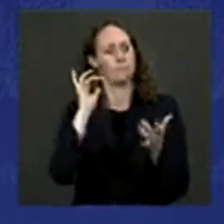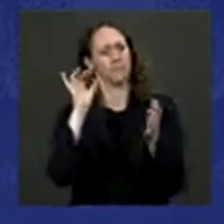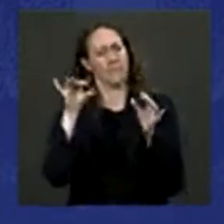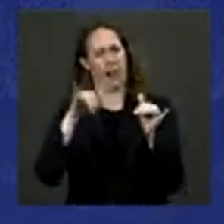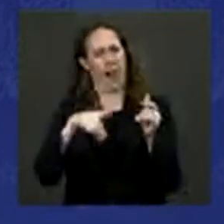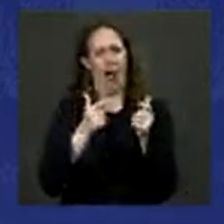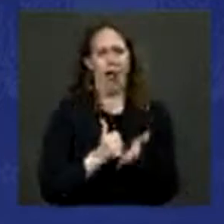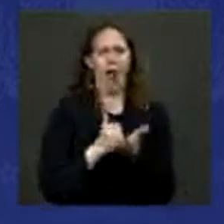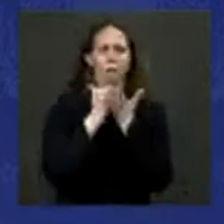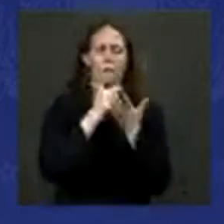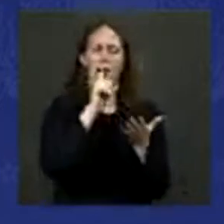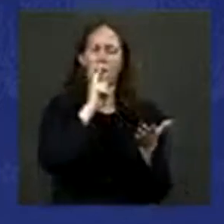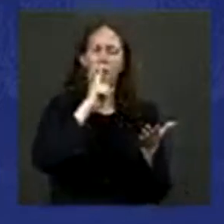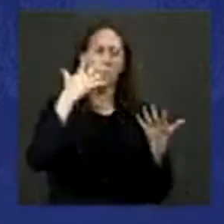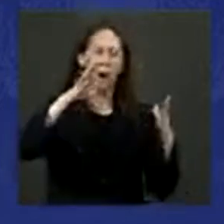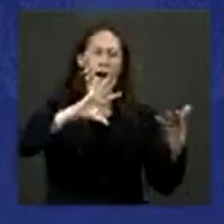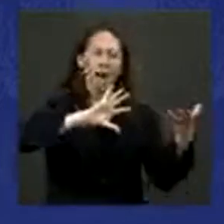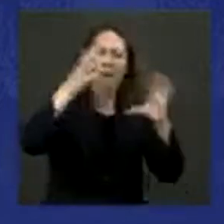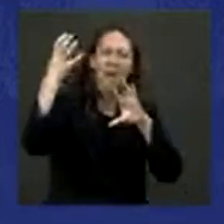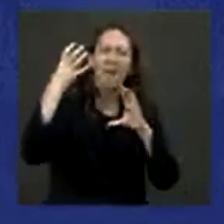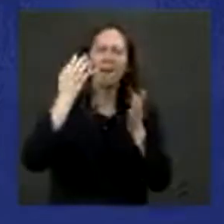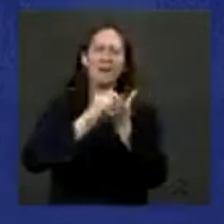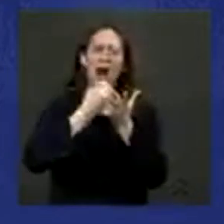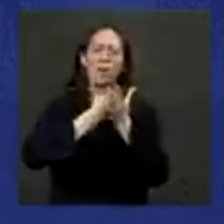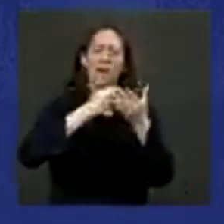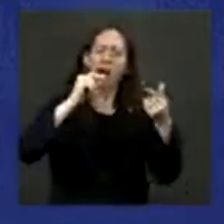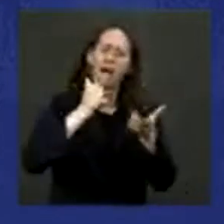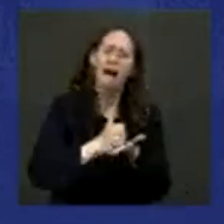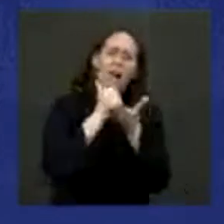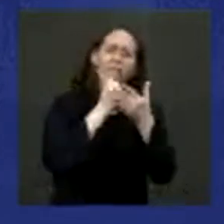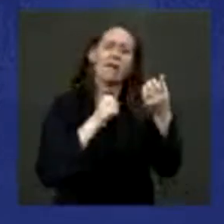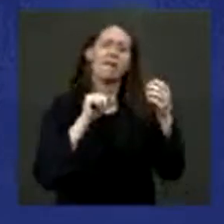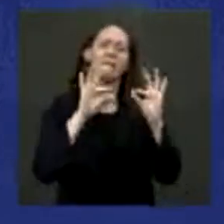economy. Let us vote and end the mess.